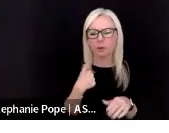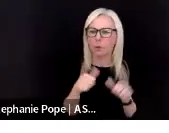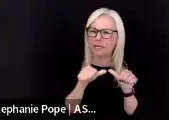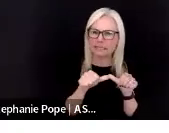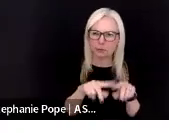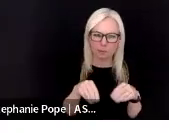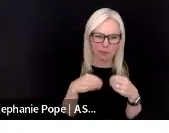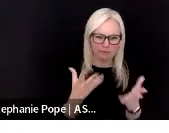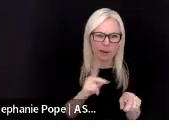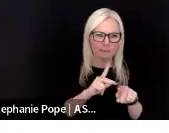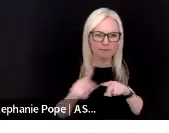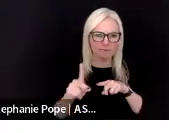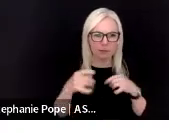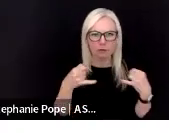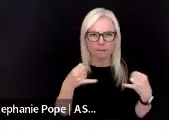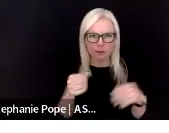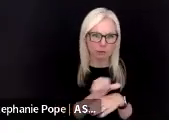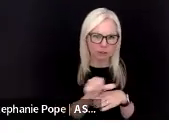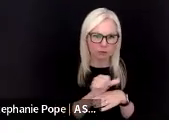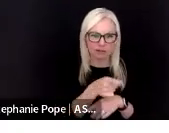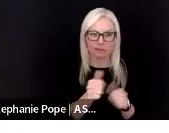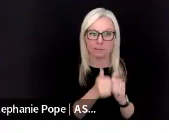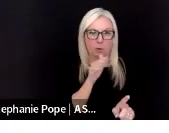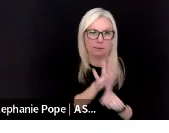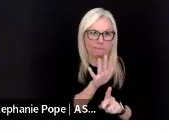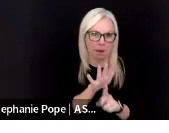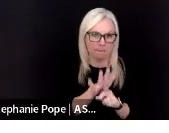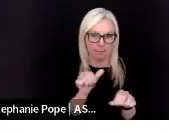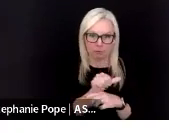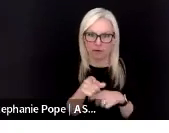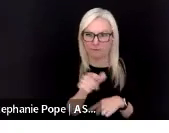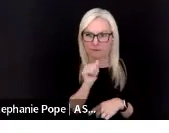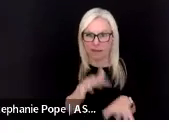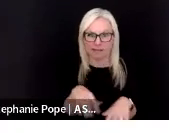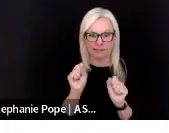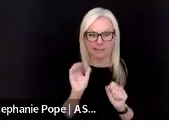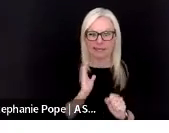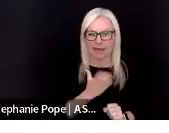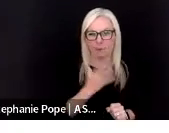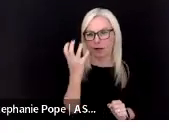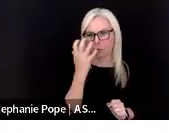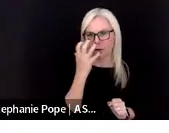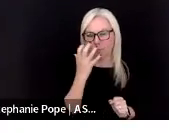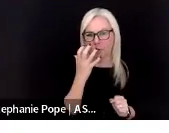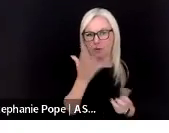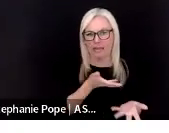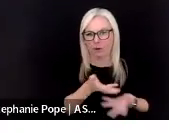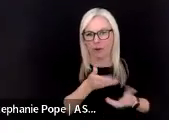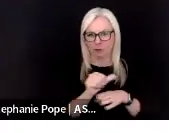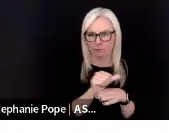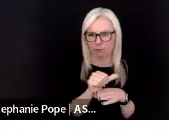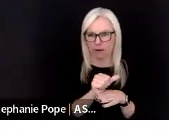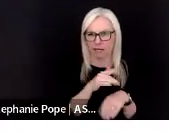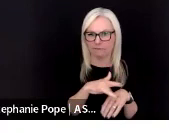provide professional boundaries training. This is one of our most popular trainings. If you have not taken our pretty incredible interactive training that's available on our